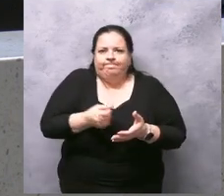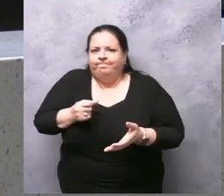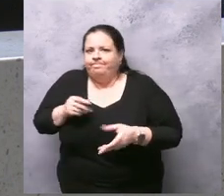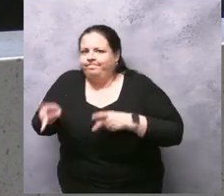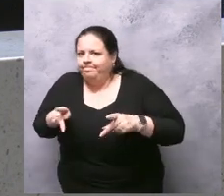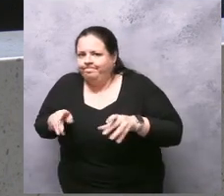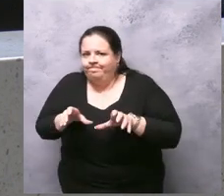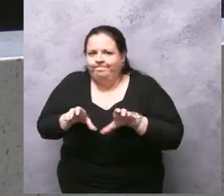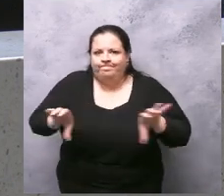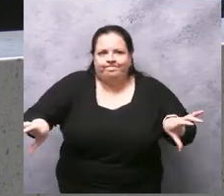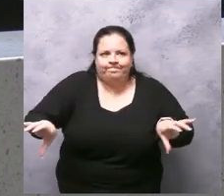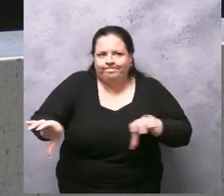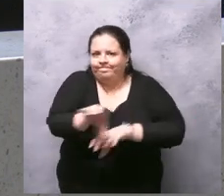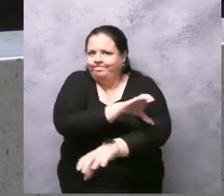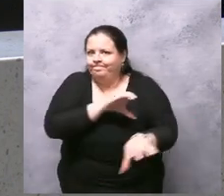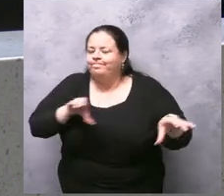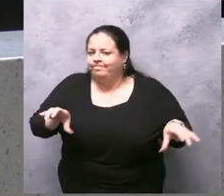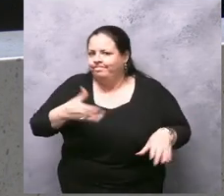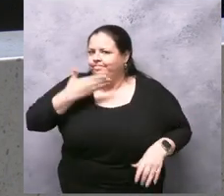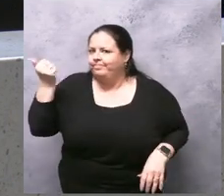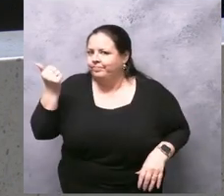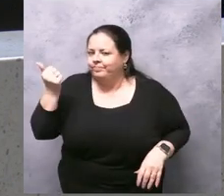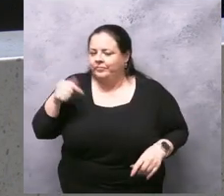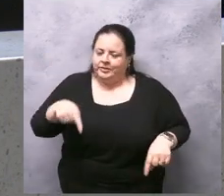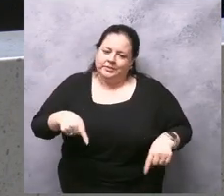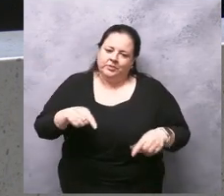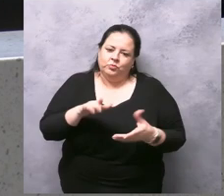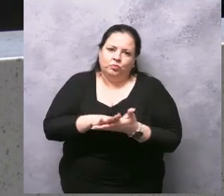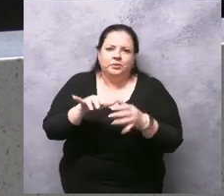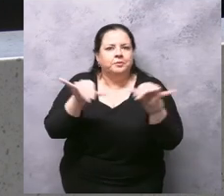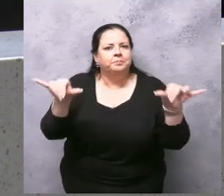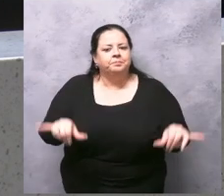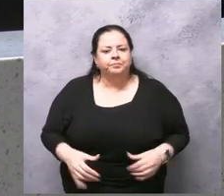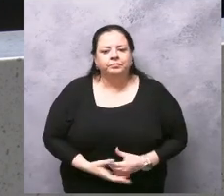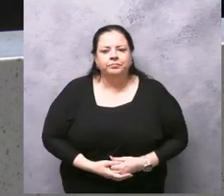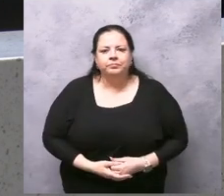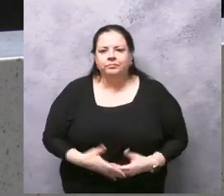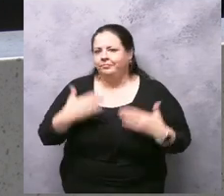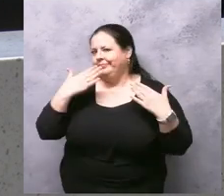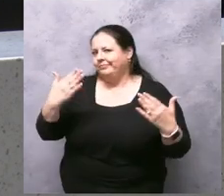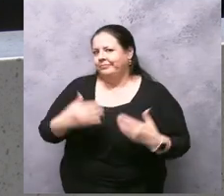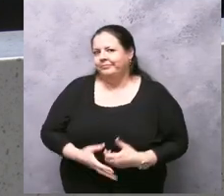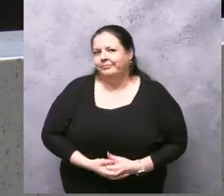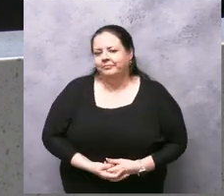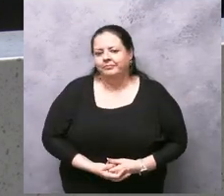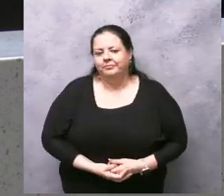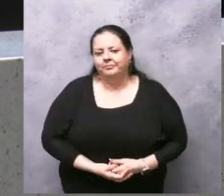utilize our assets in our schools themselves. Thank you. Thank you.